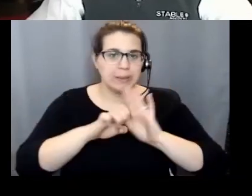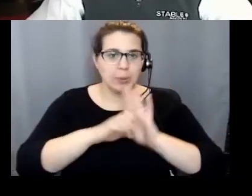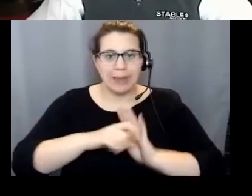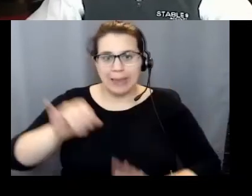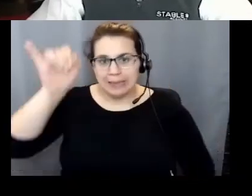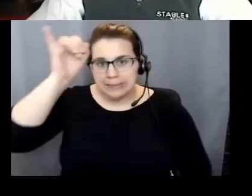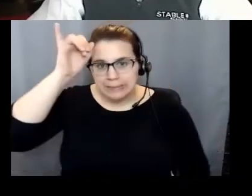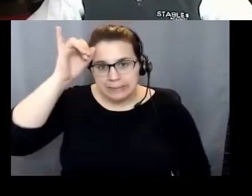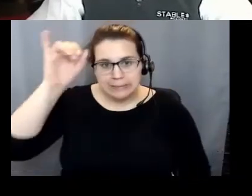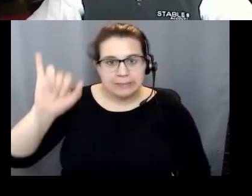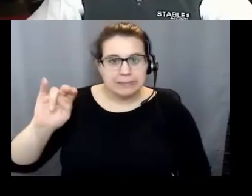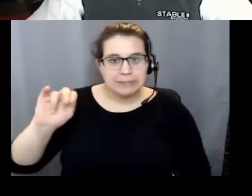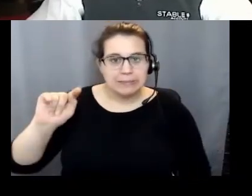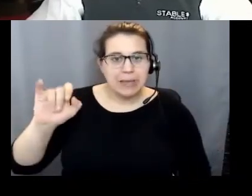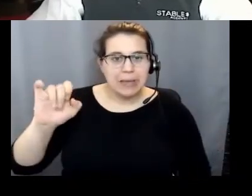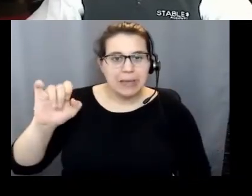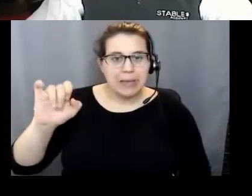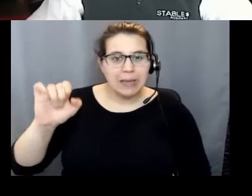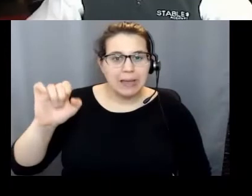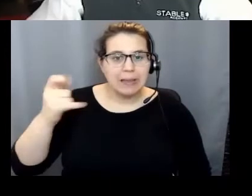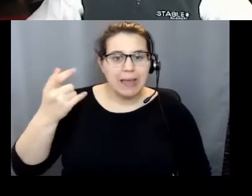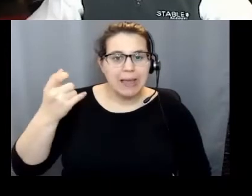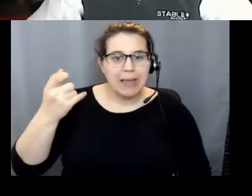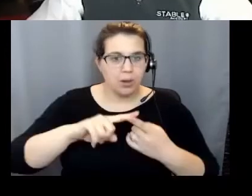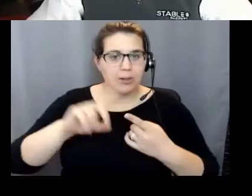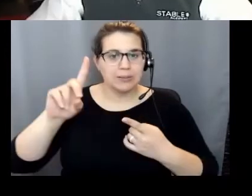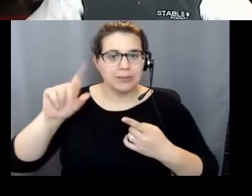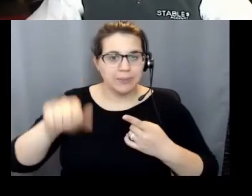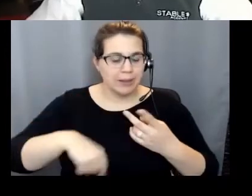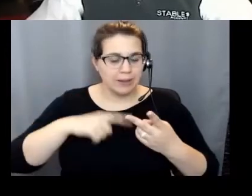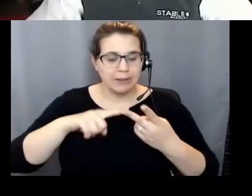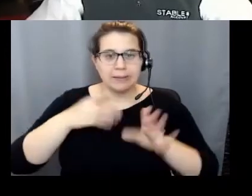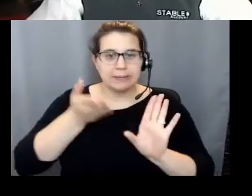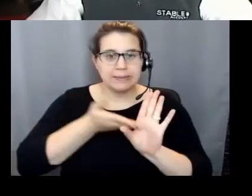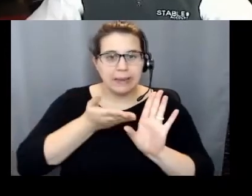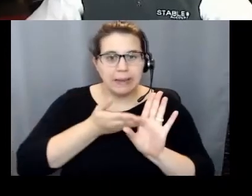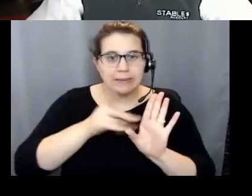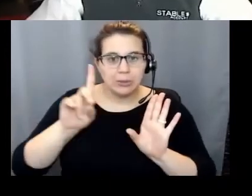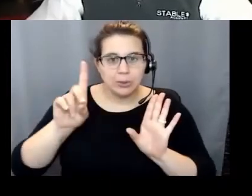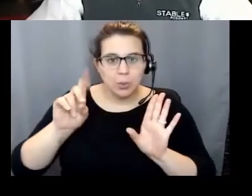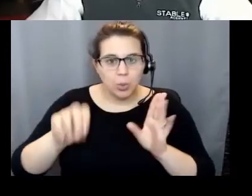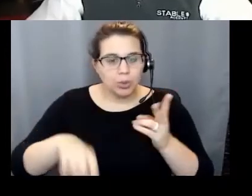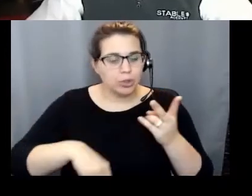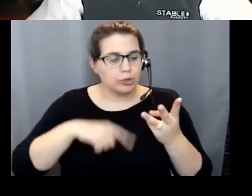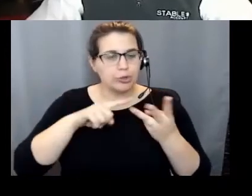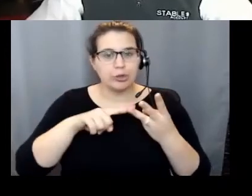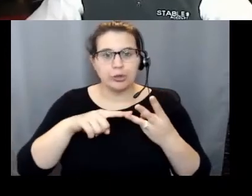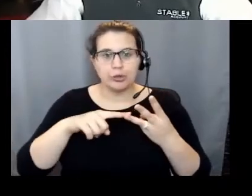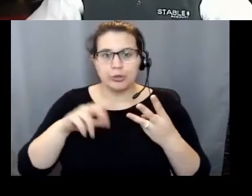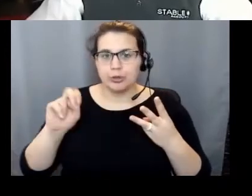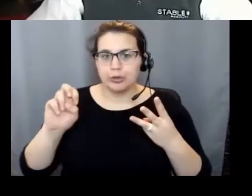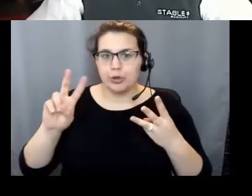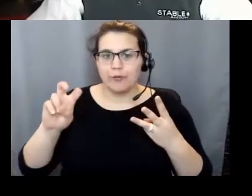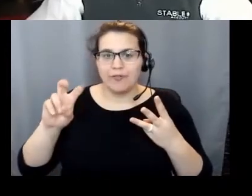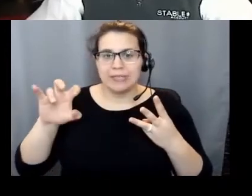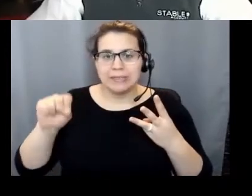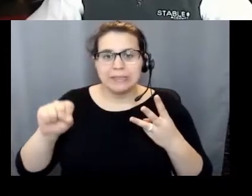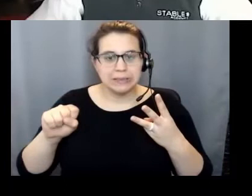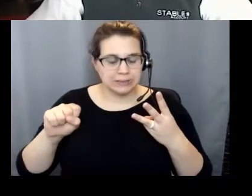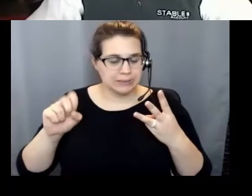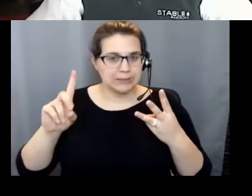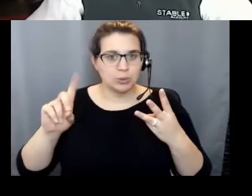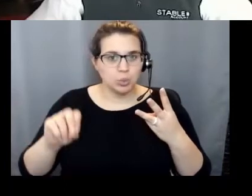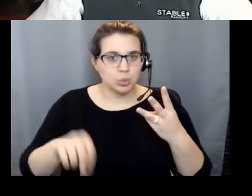intellectual disability, psychiatric disorder, nervous disorder, congenital